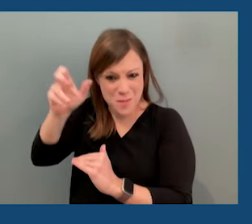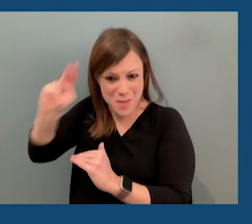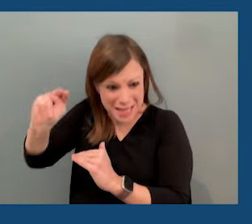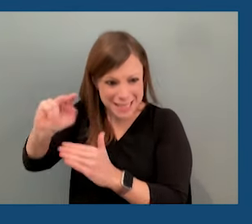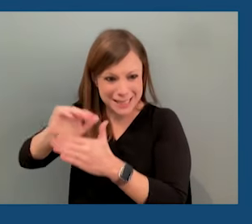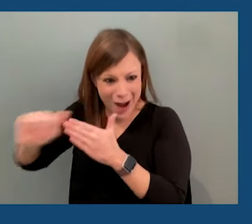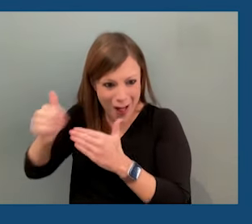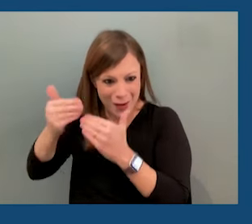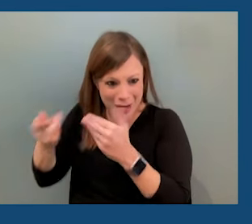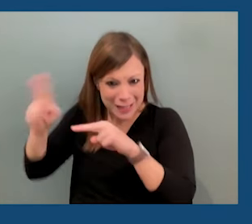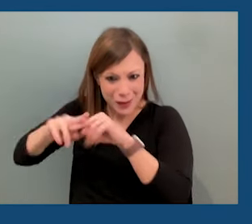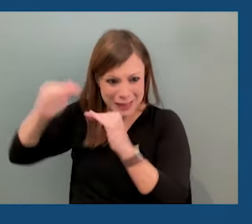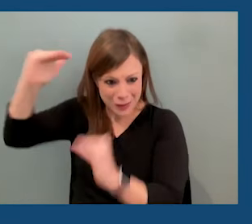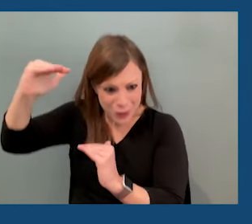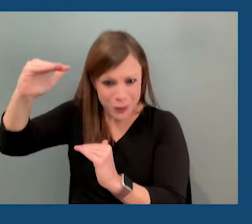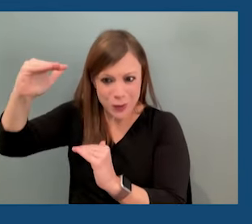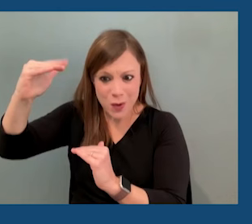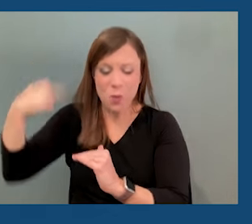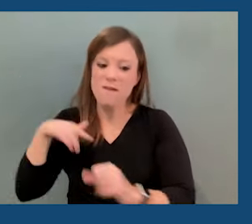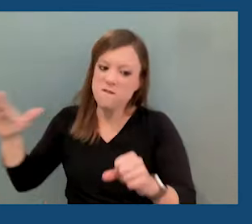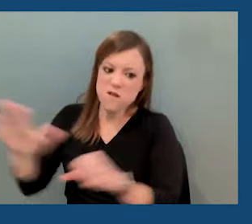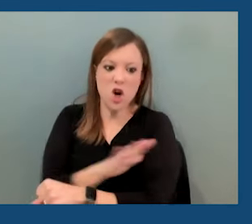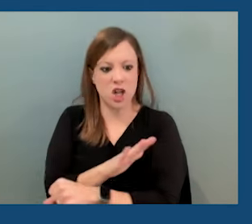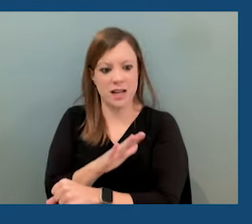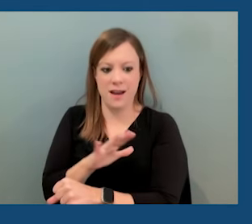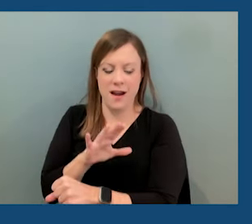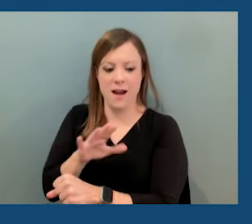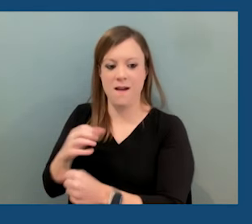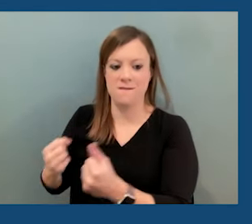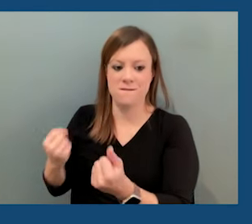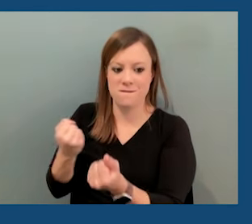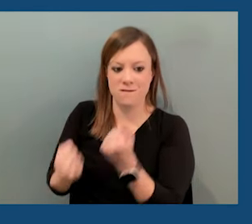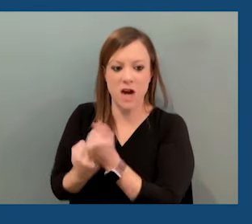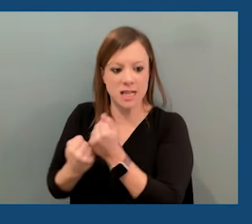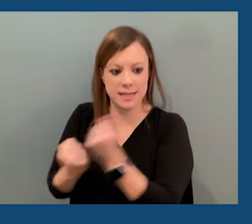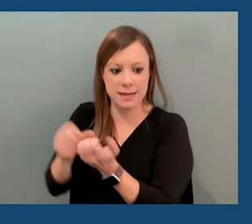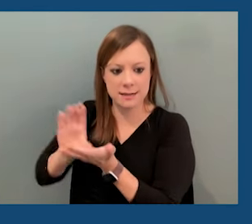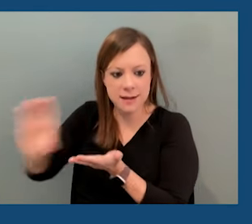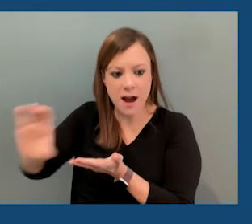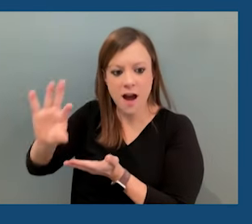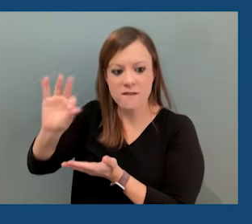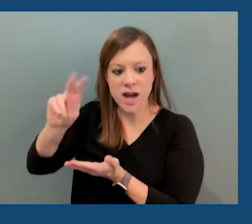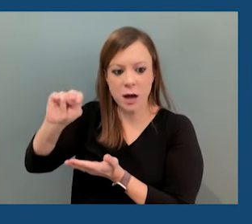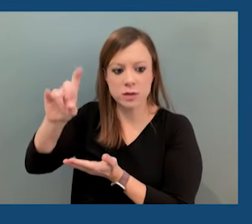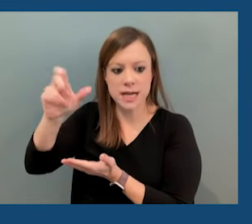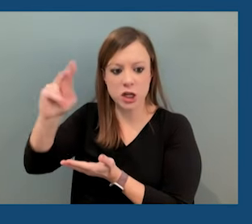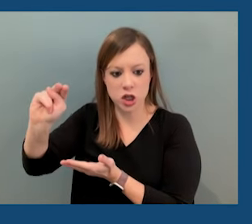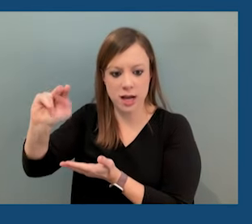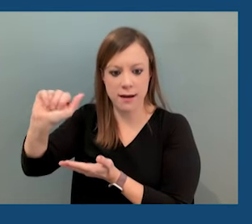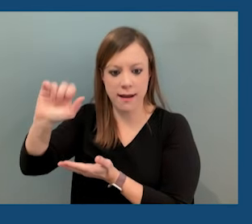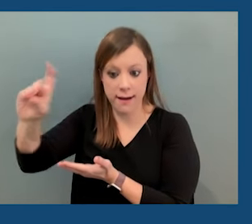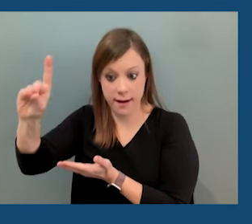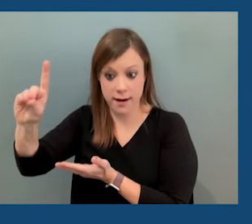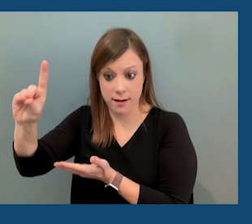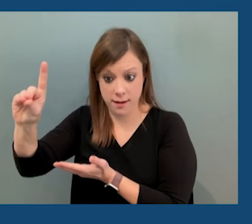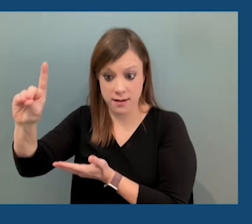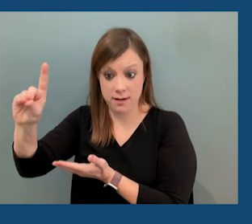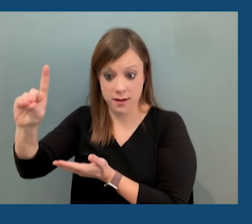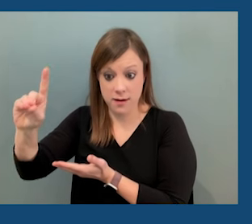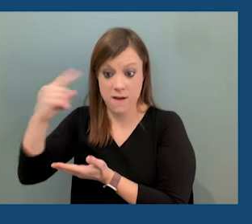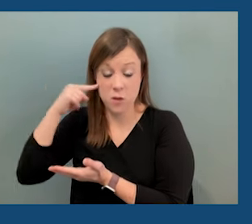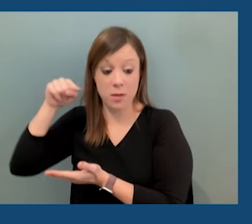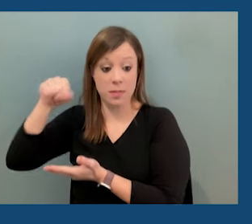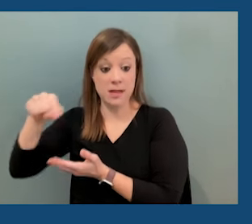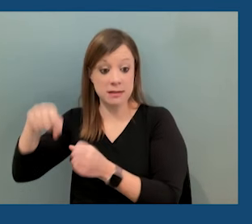history, and I'm proud of that. If you look at this chart to show the increase in education funding, And with this year, since I've been governor, we'll